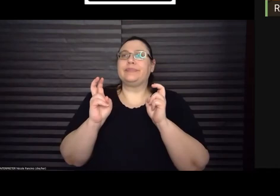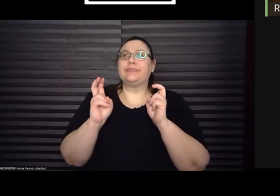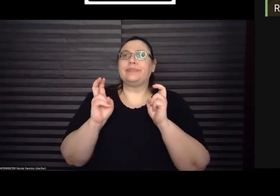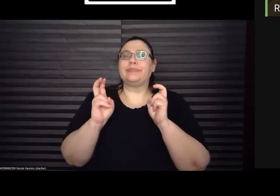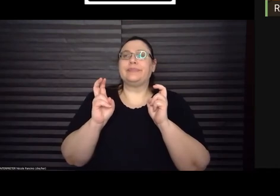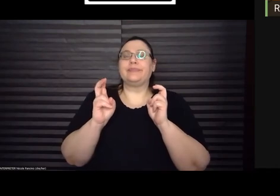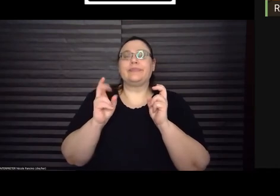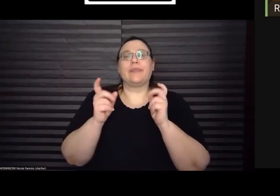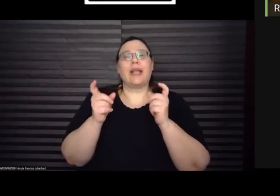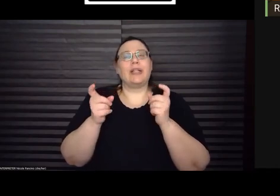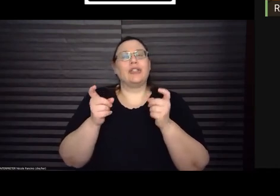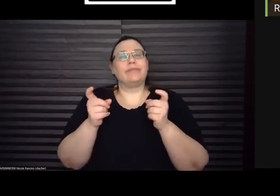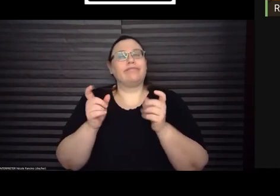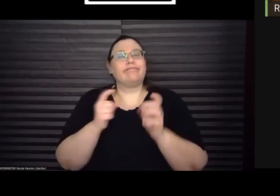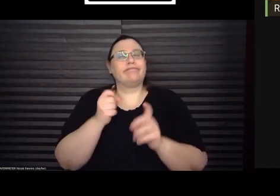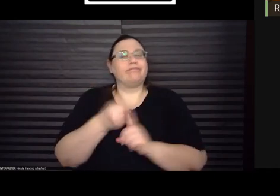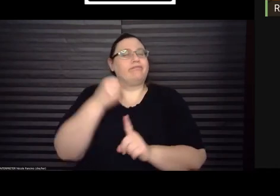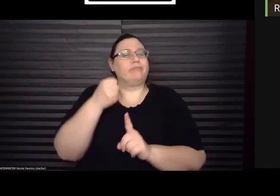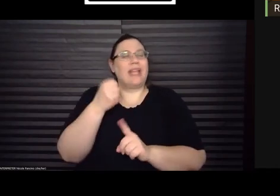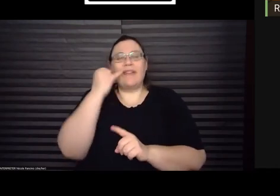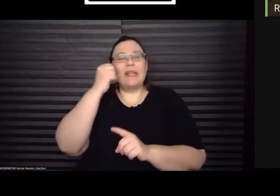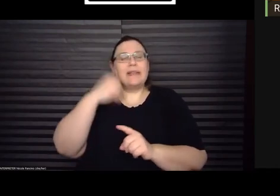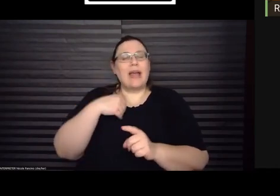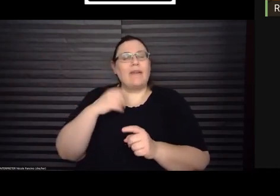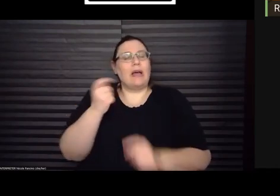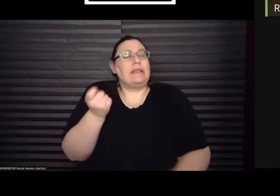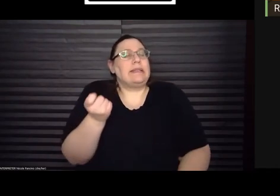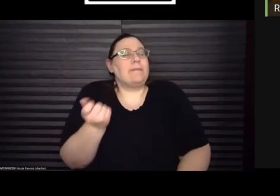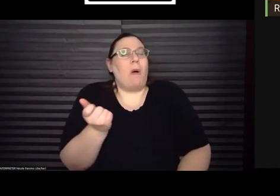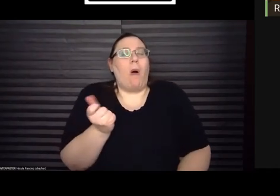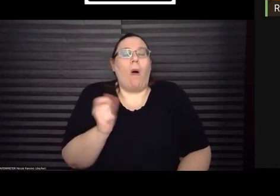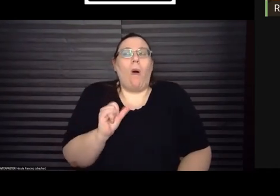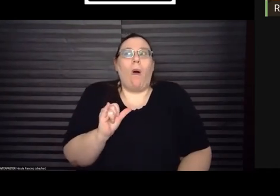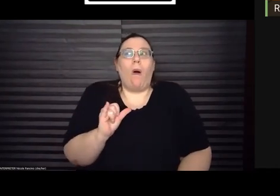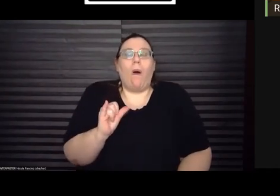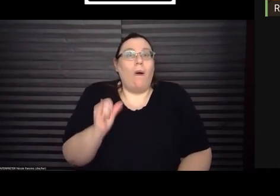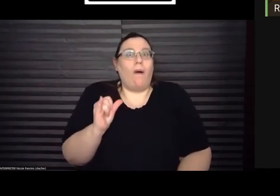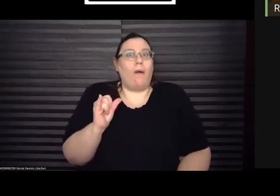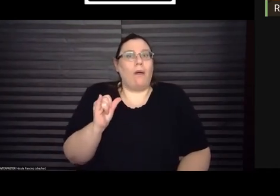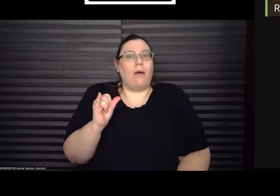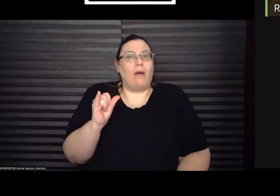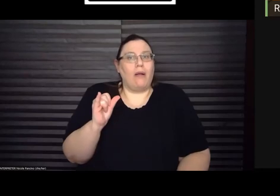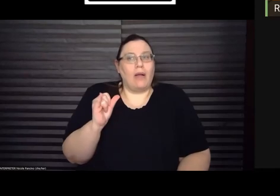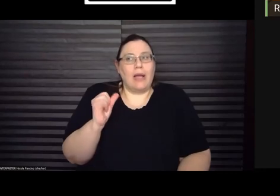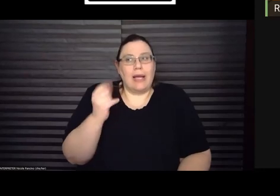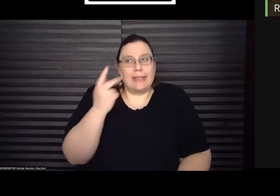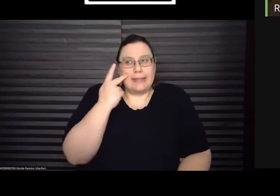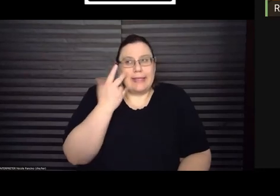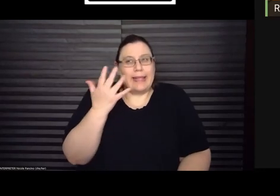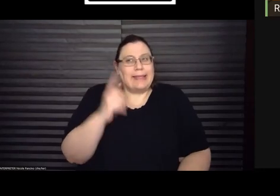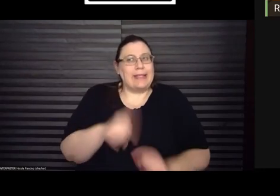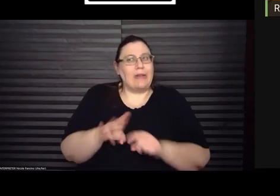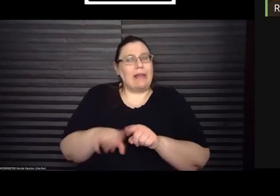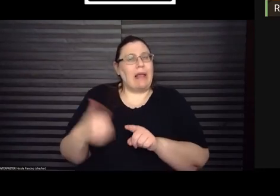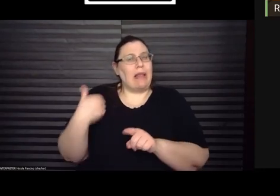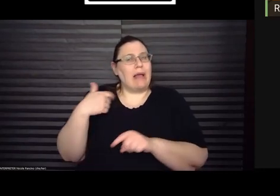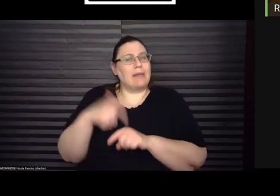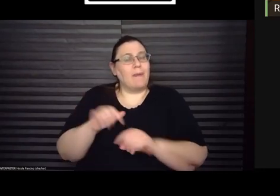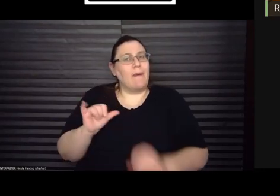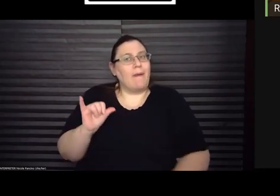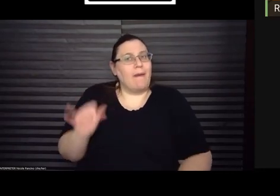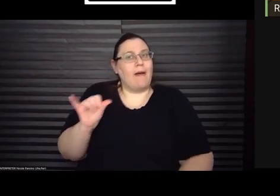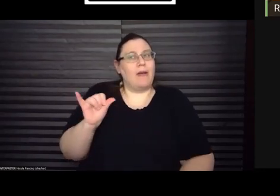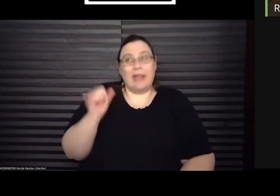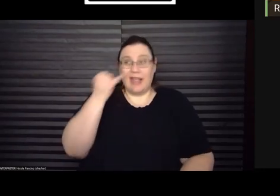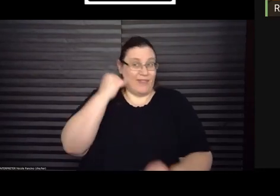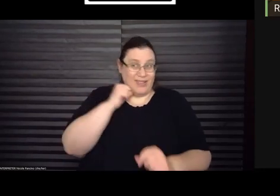it doesn't have a tiny bit of that, oh, like now I see things a tiny bit differently,